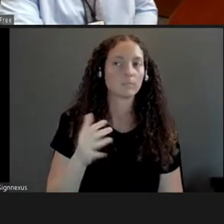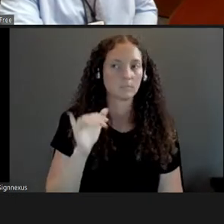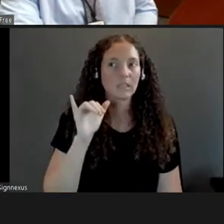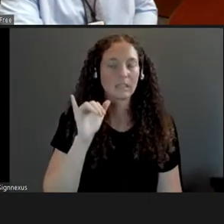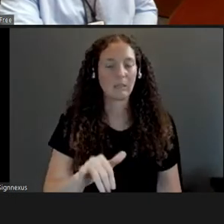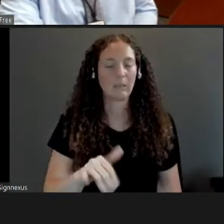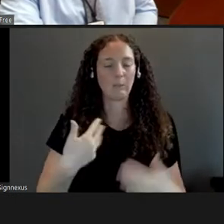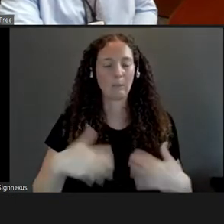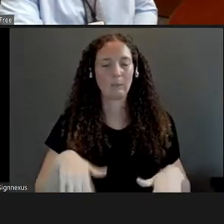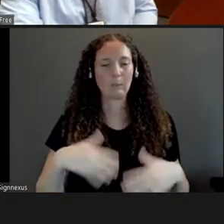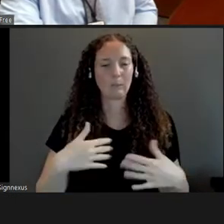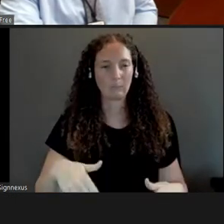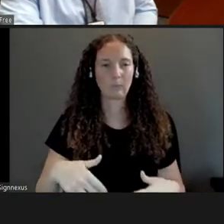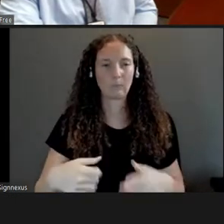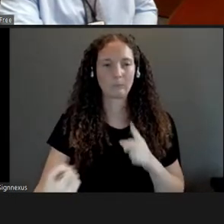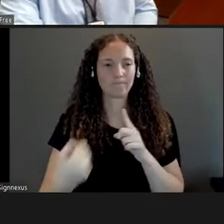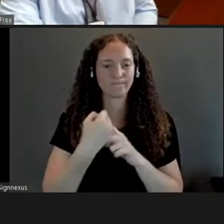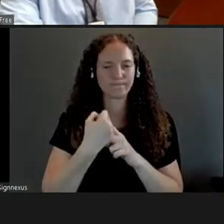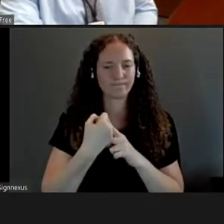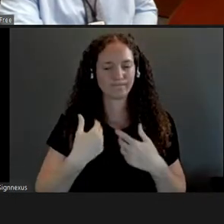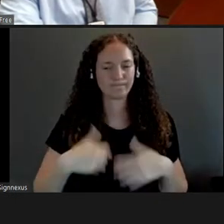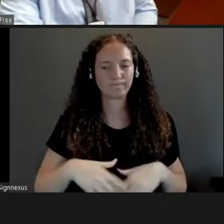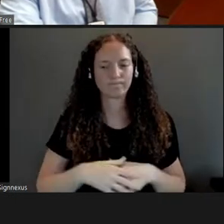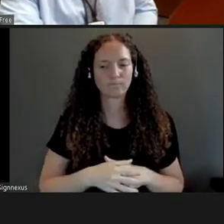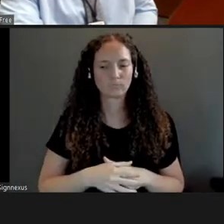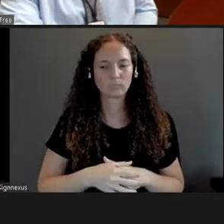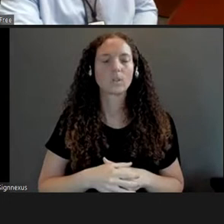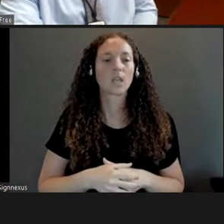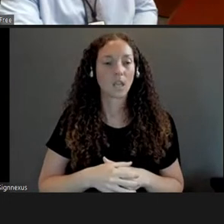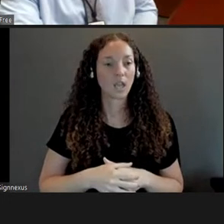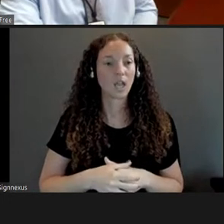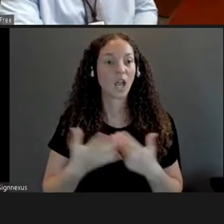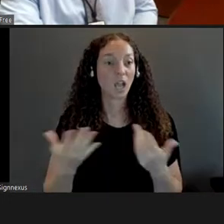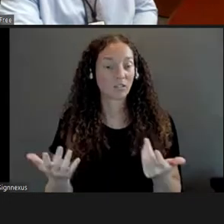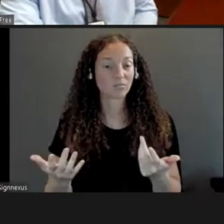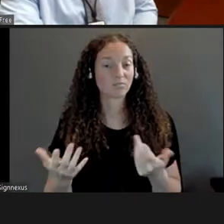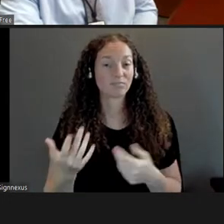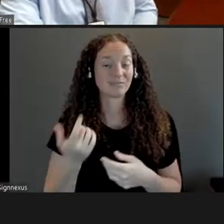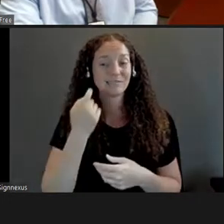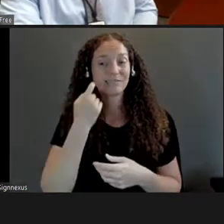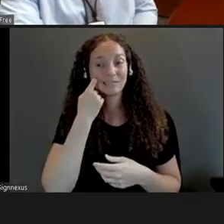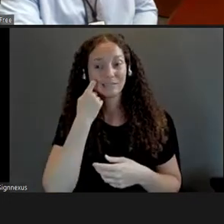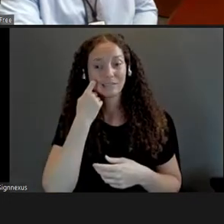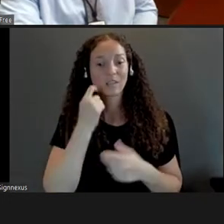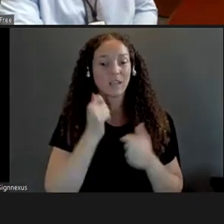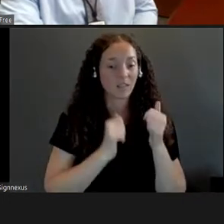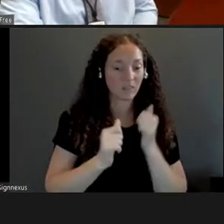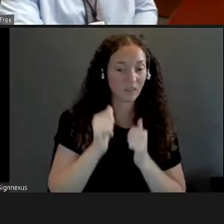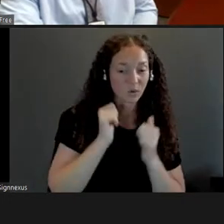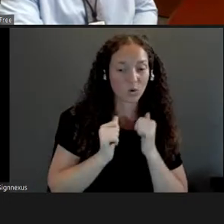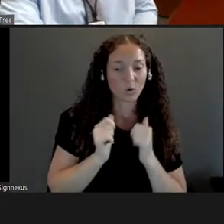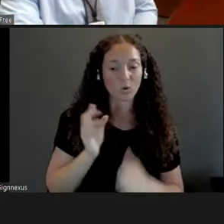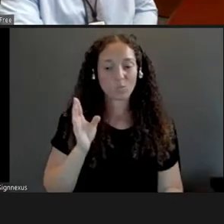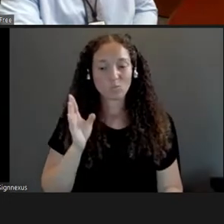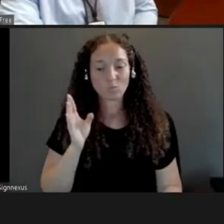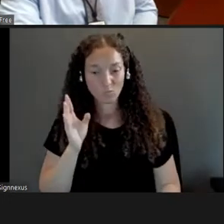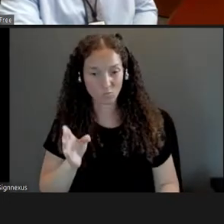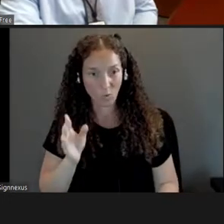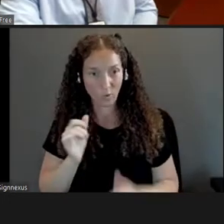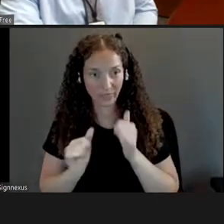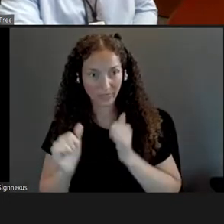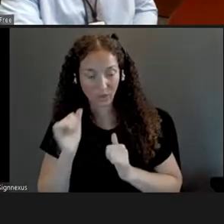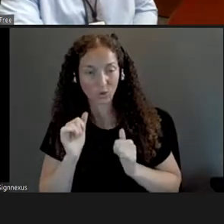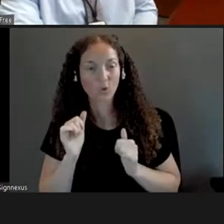inconvenience. And coming off the heels of Broadway and live theater being closed for 18 months and they're